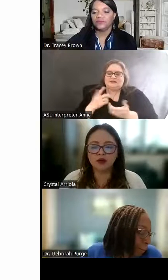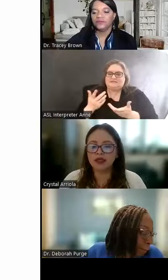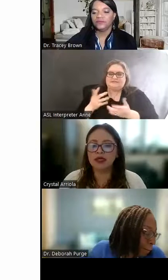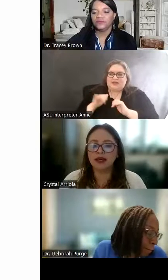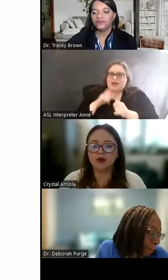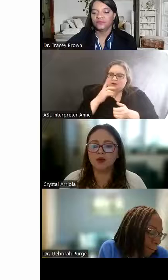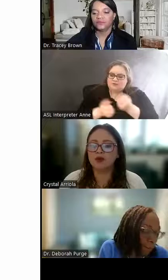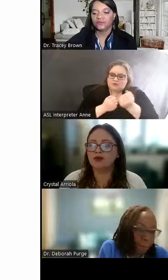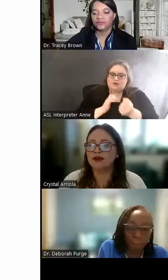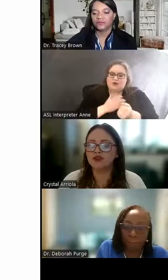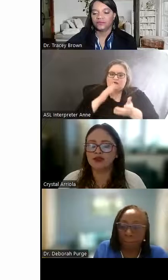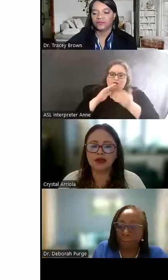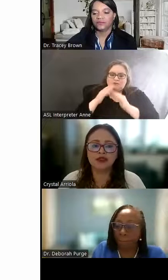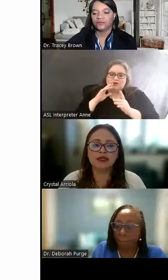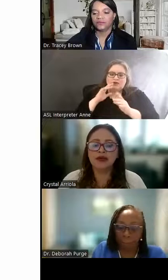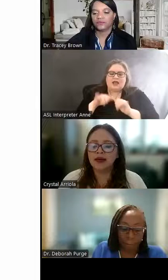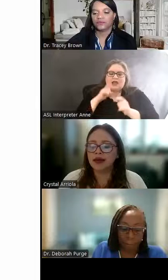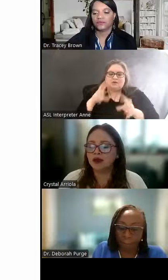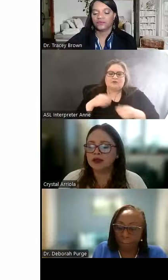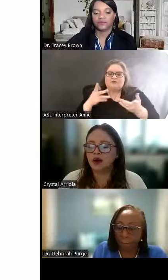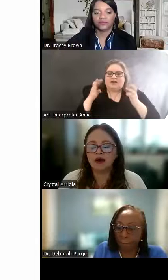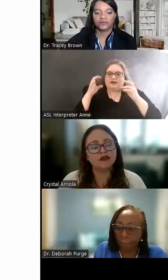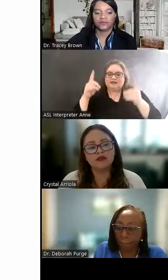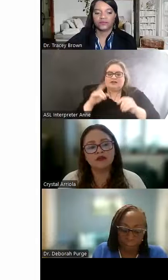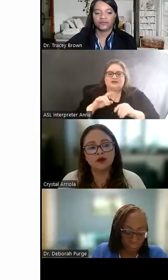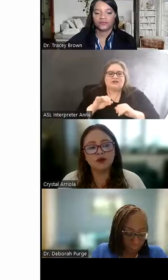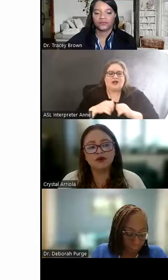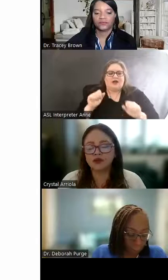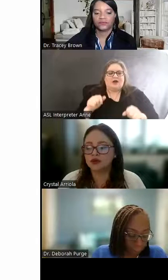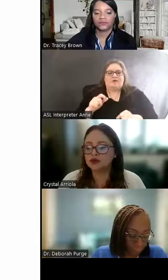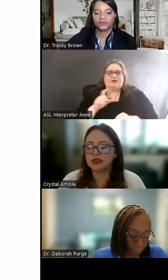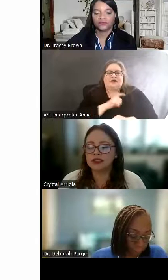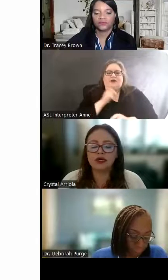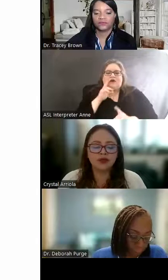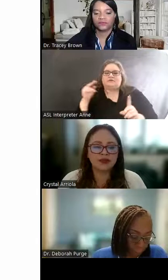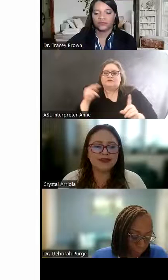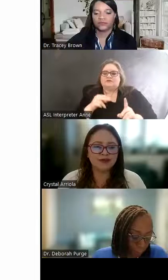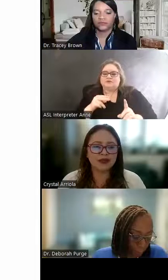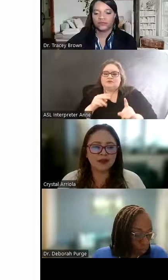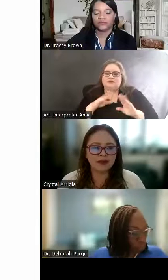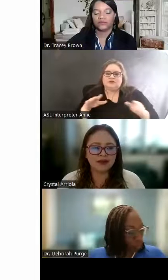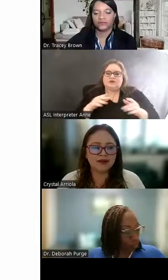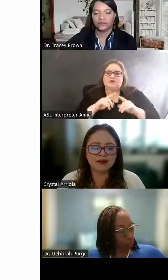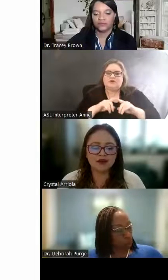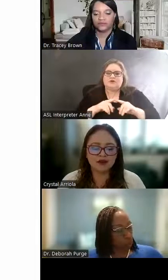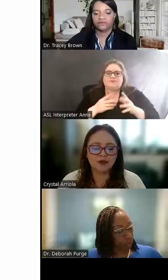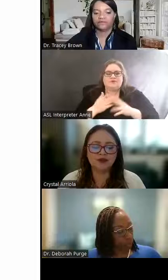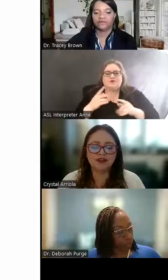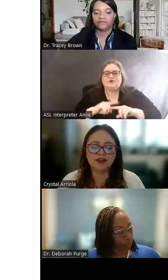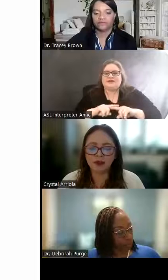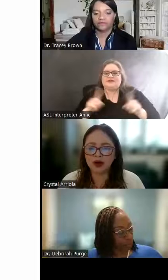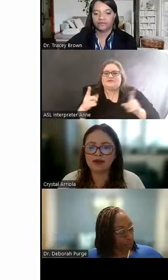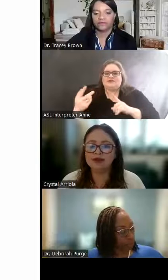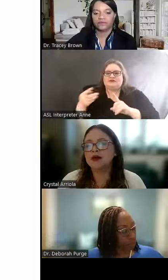our community? How can we provide education? How can the officers view children through a different lens in terms